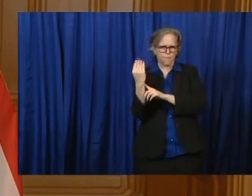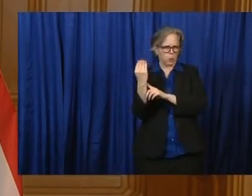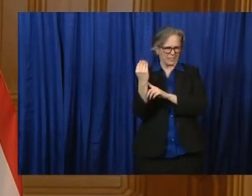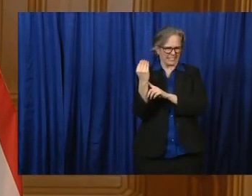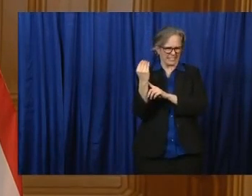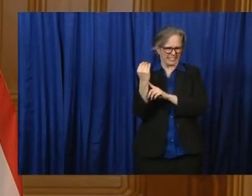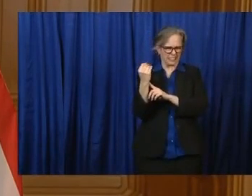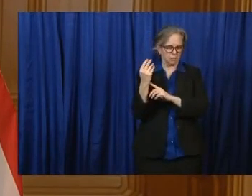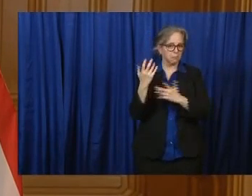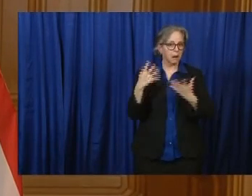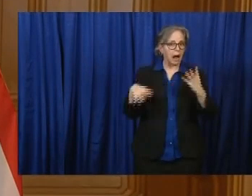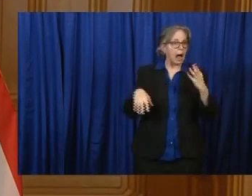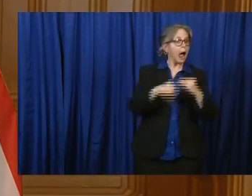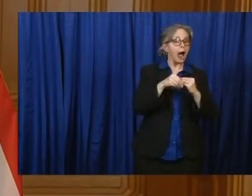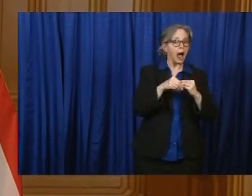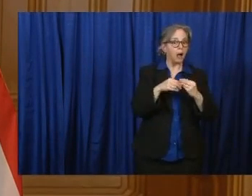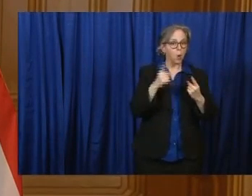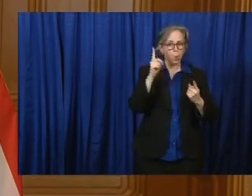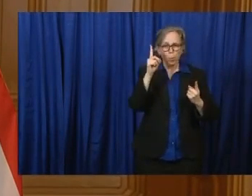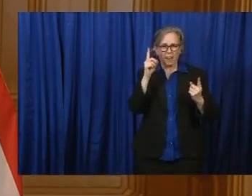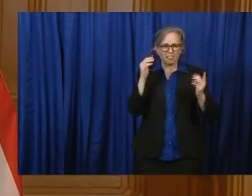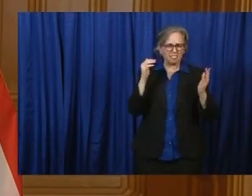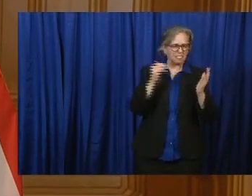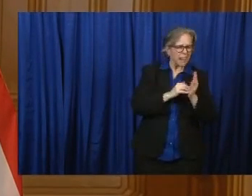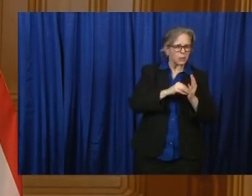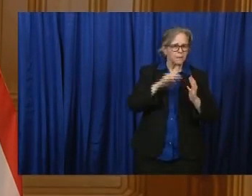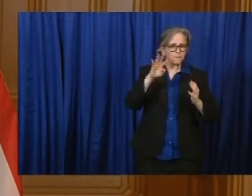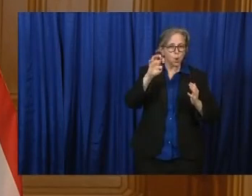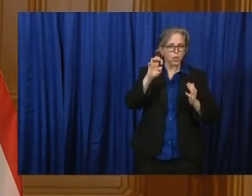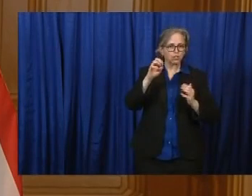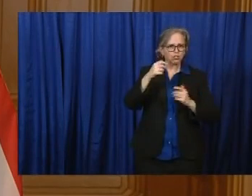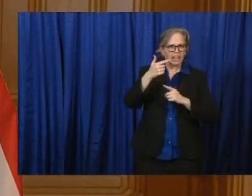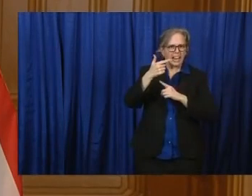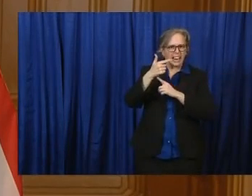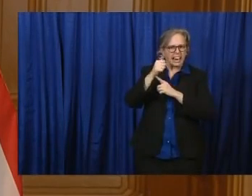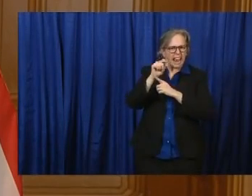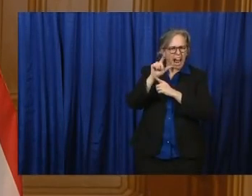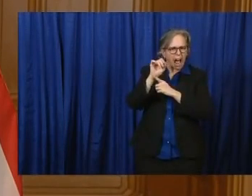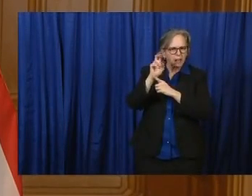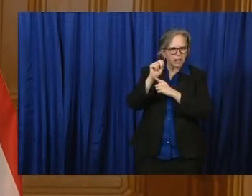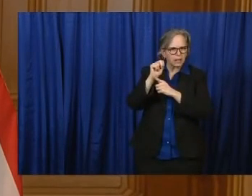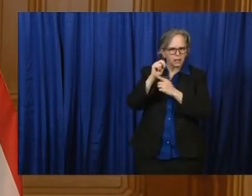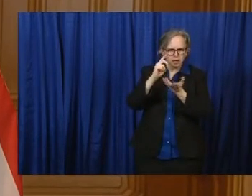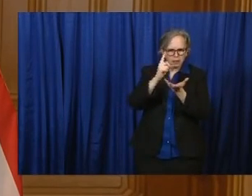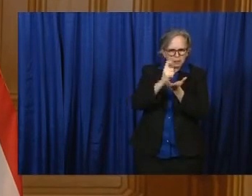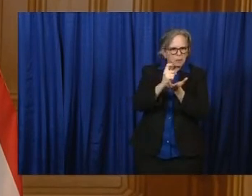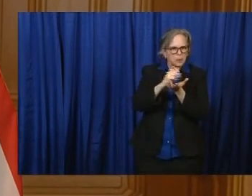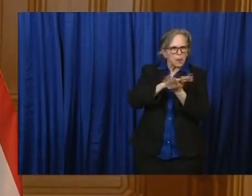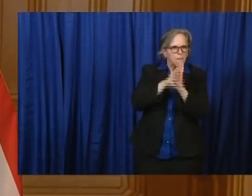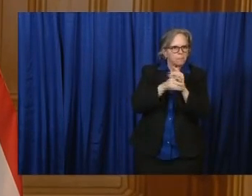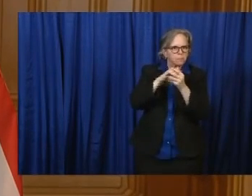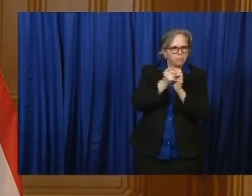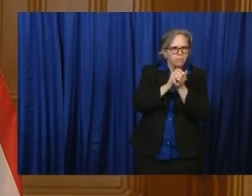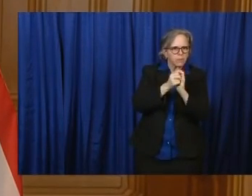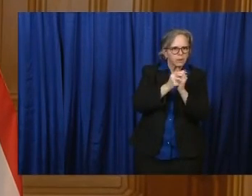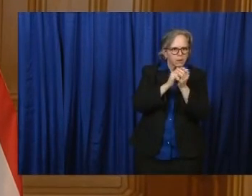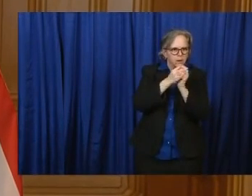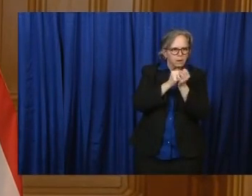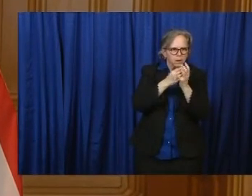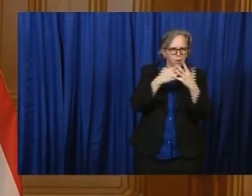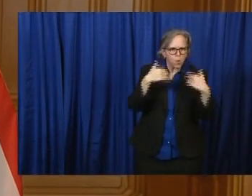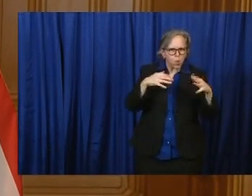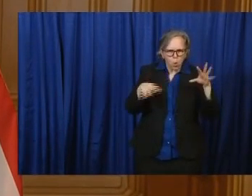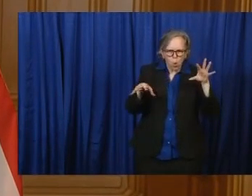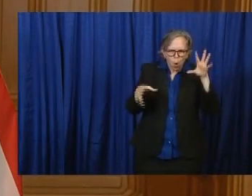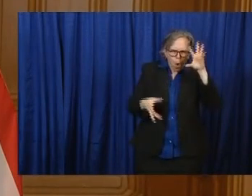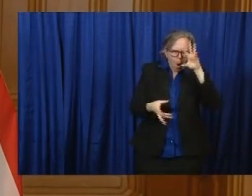these are all things that they're working on. They're also gearing up to make face shields. They're currently sourcing out the